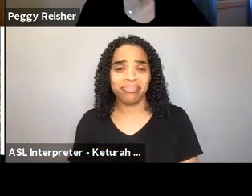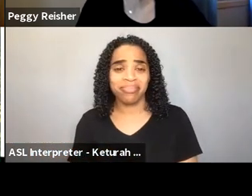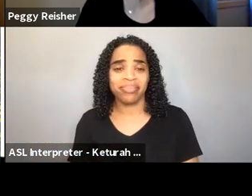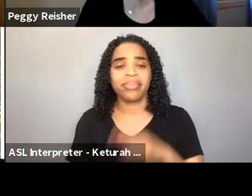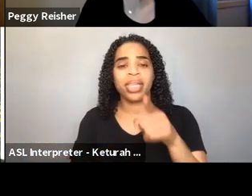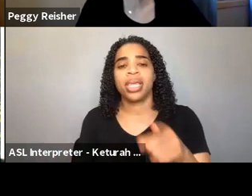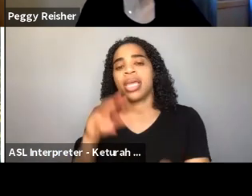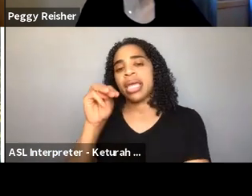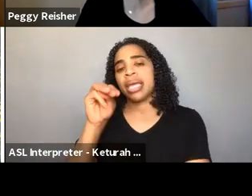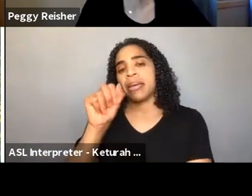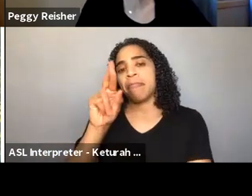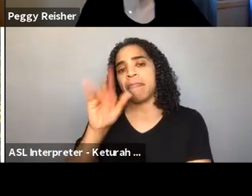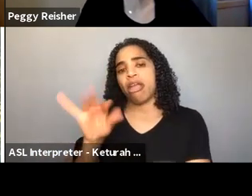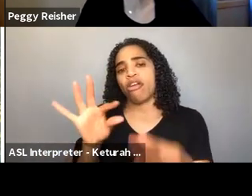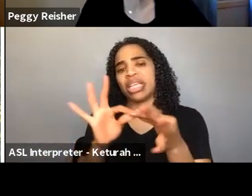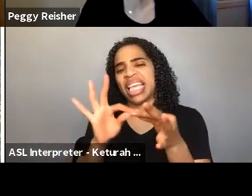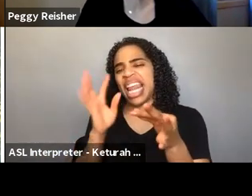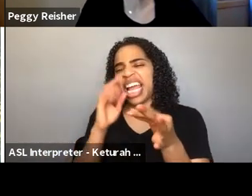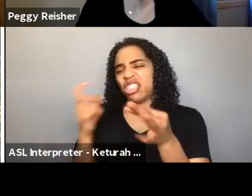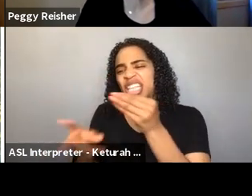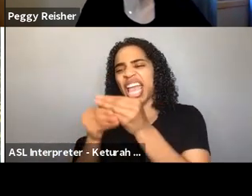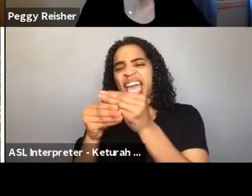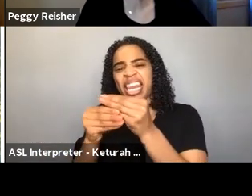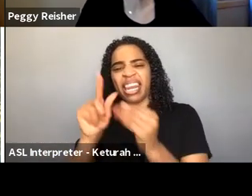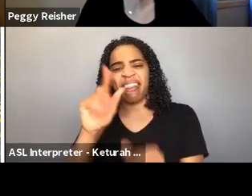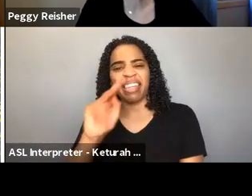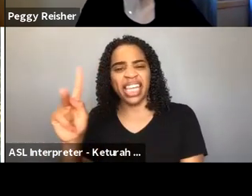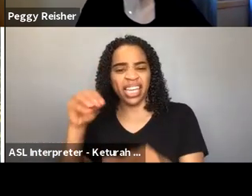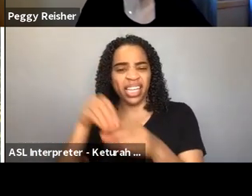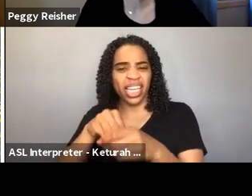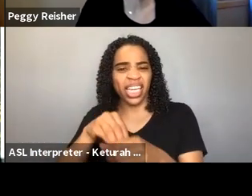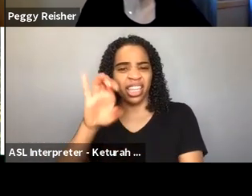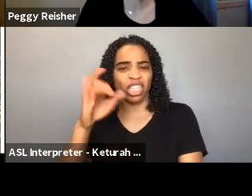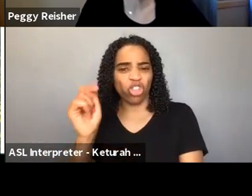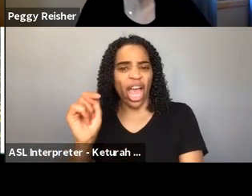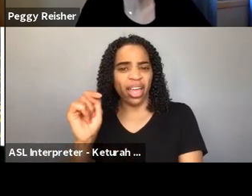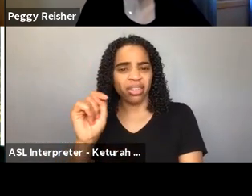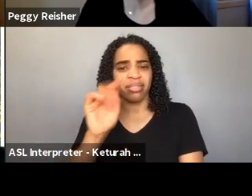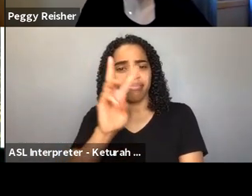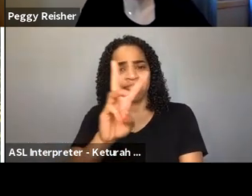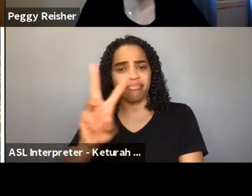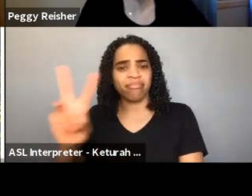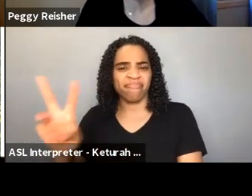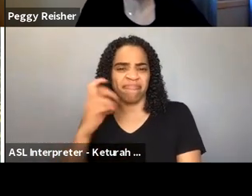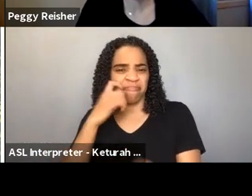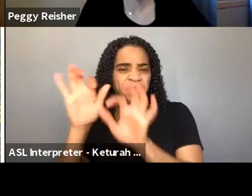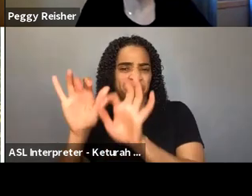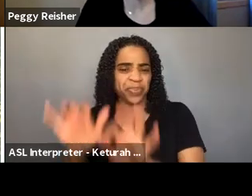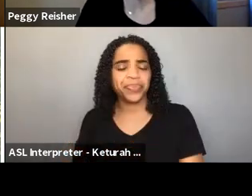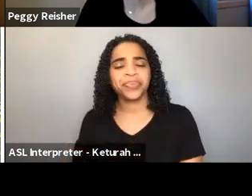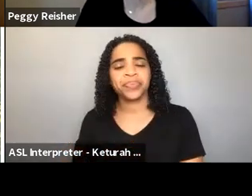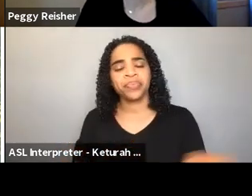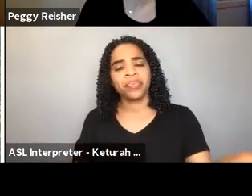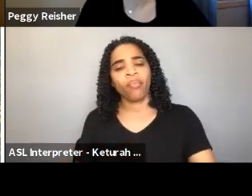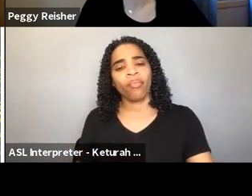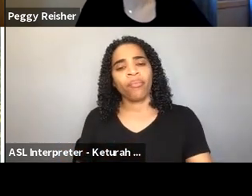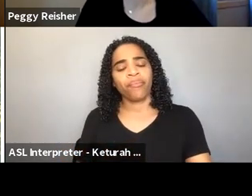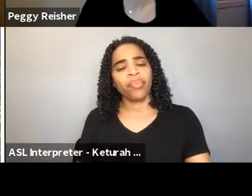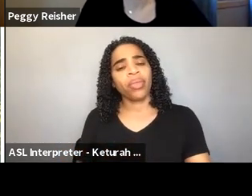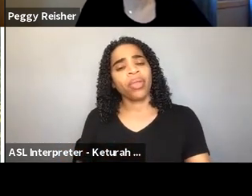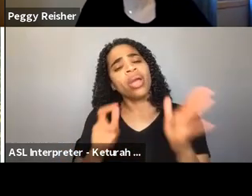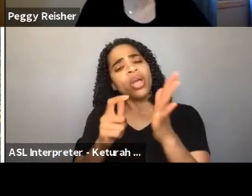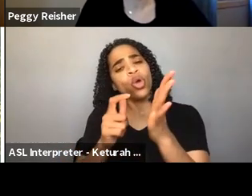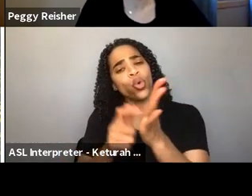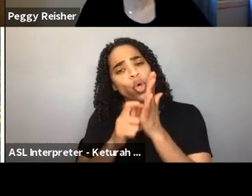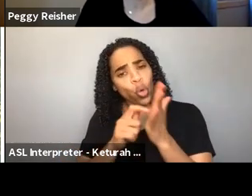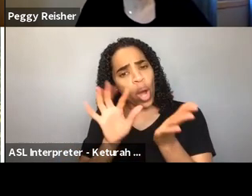link in the chat box for folks. Perfect. Another thing that I have been asked before is, do you have to be on Medicaid to